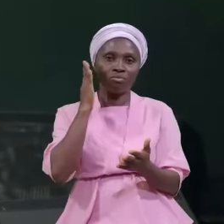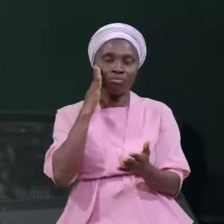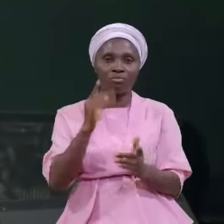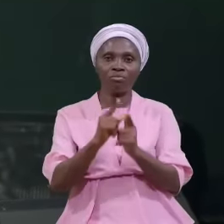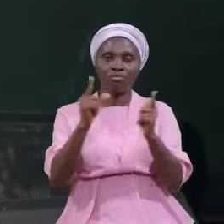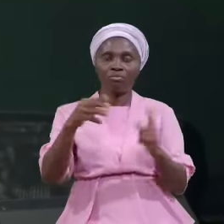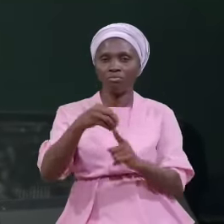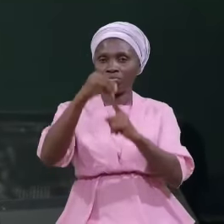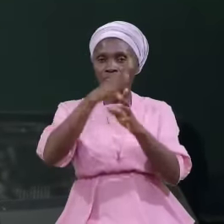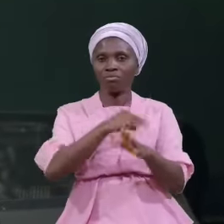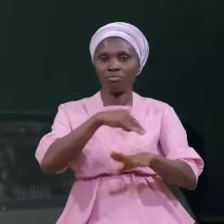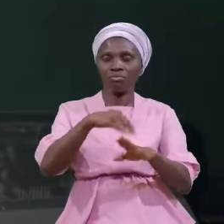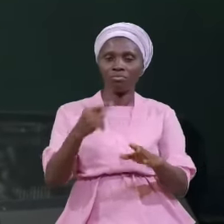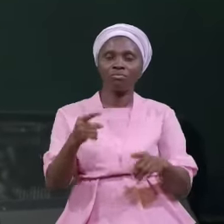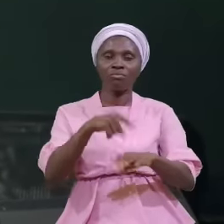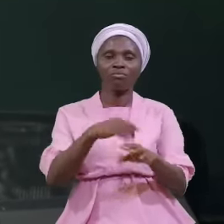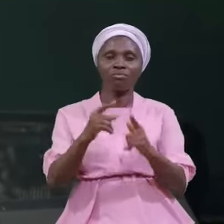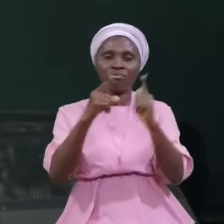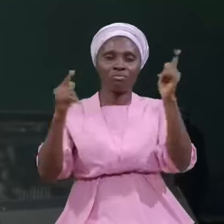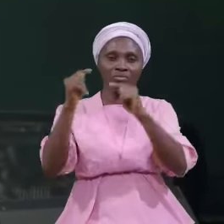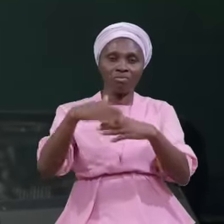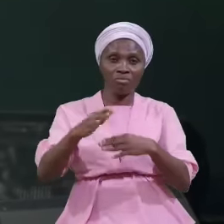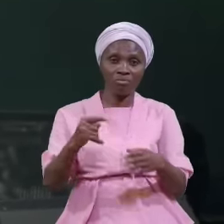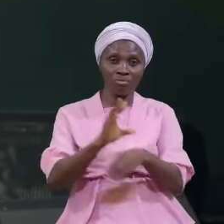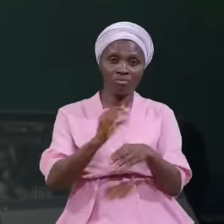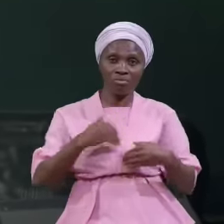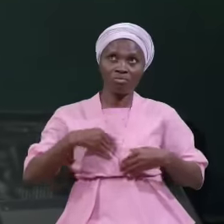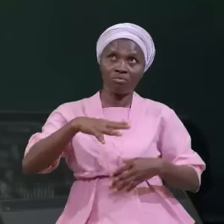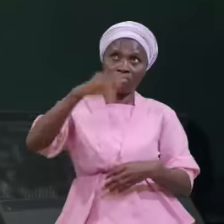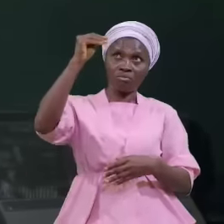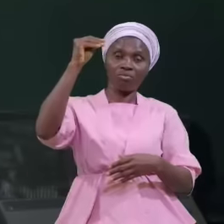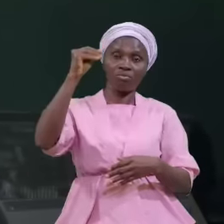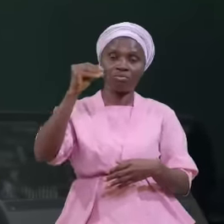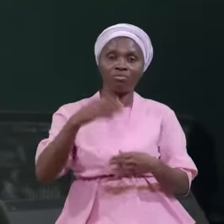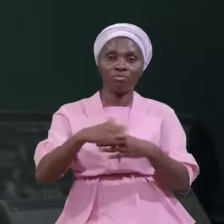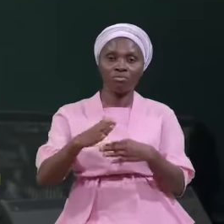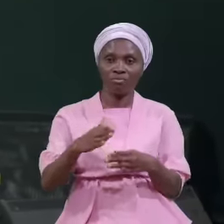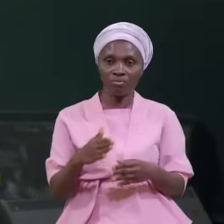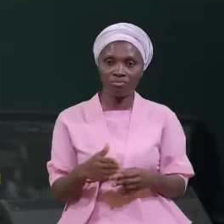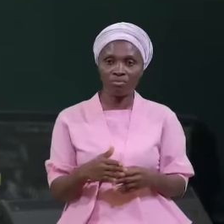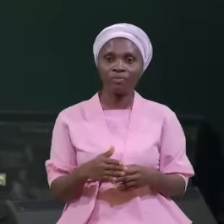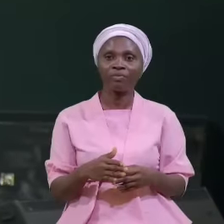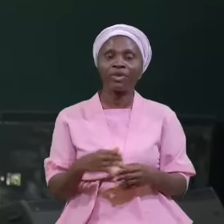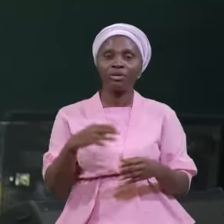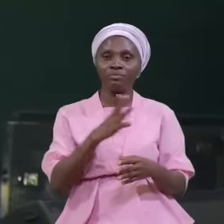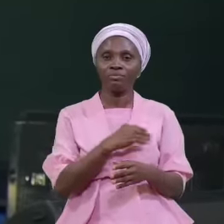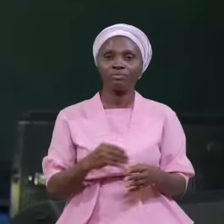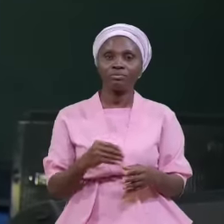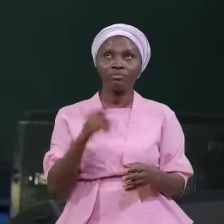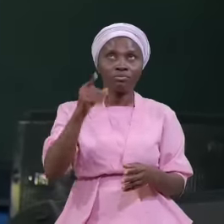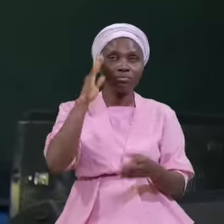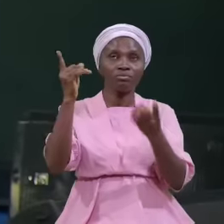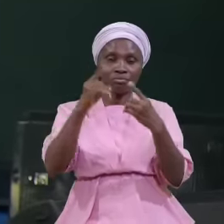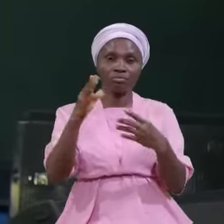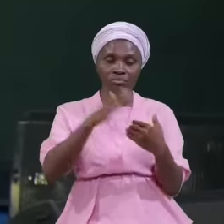the church had gone in the rapture. After 7 years of that tribulation, he comes again.